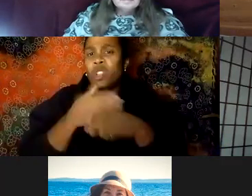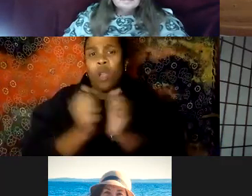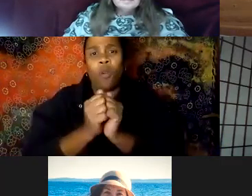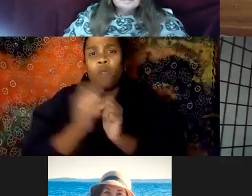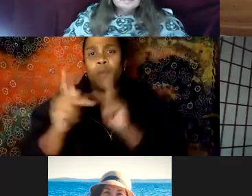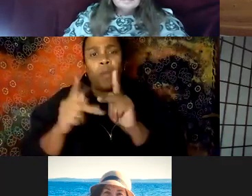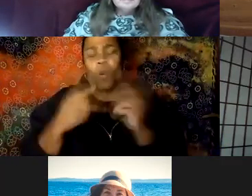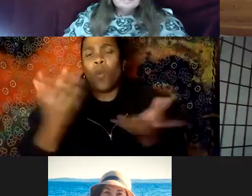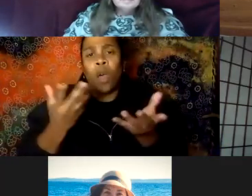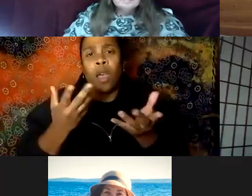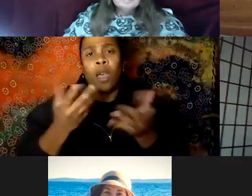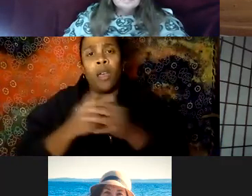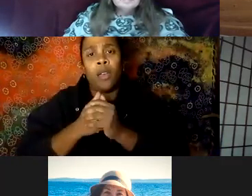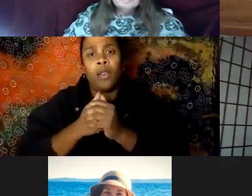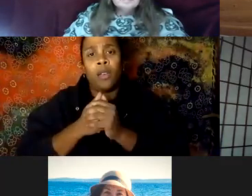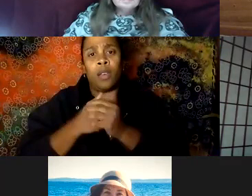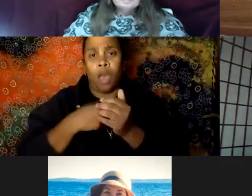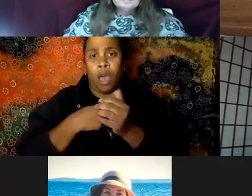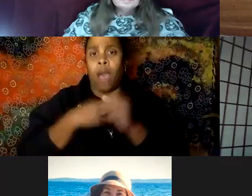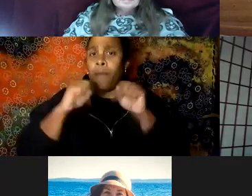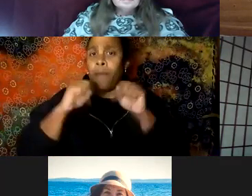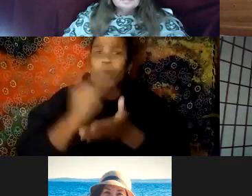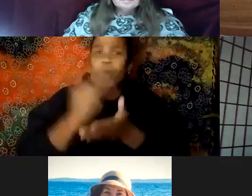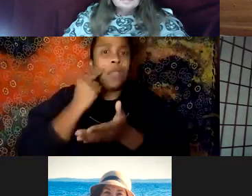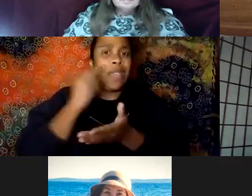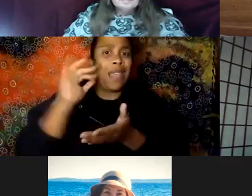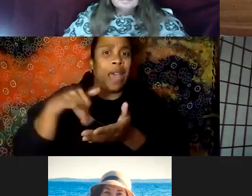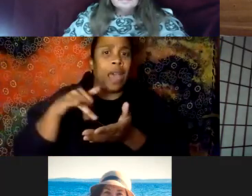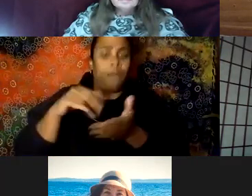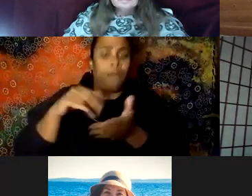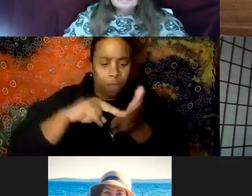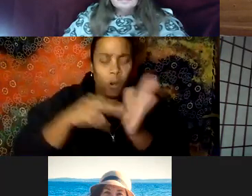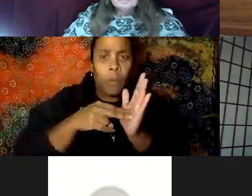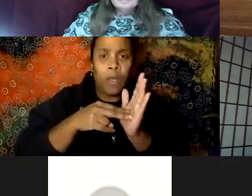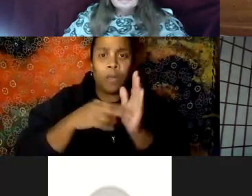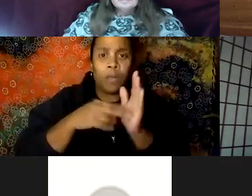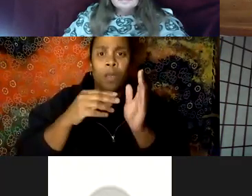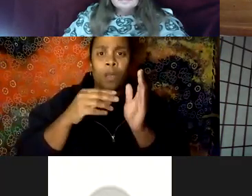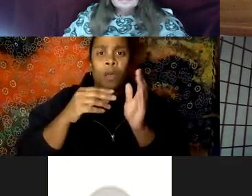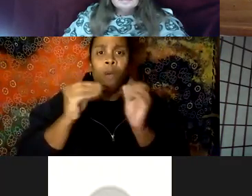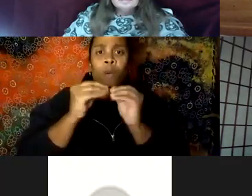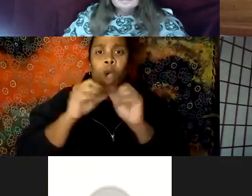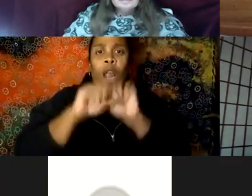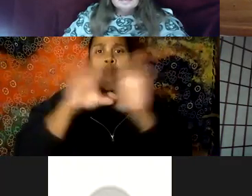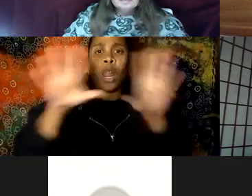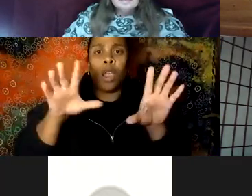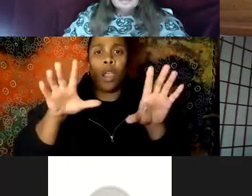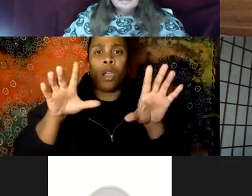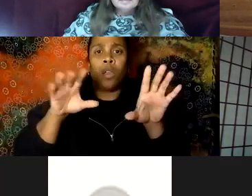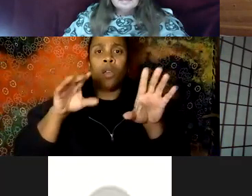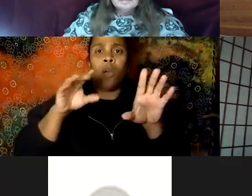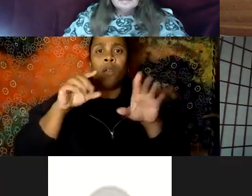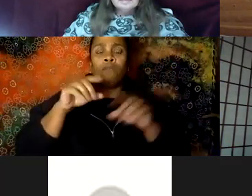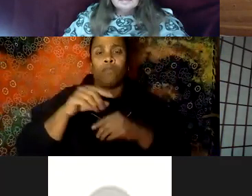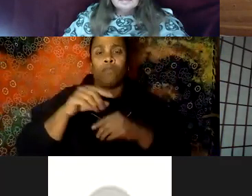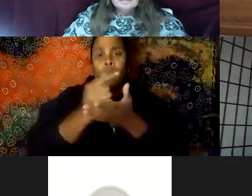contribute? I'm able to help you see that, point to that, so you have better clarity on what you're here to give. So you appreciate yourself more, probably about what you're